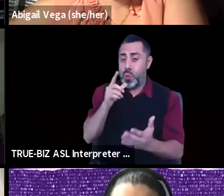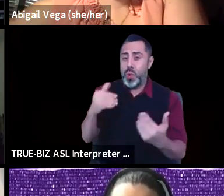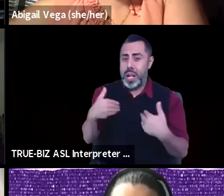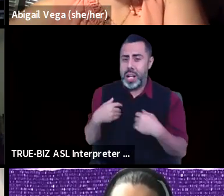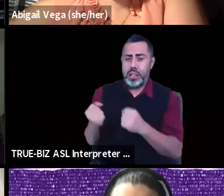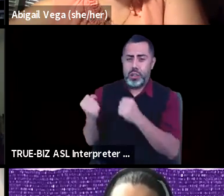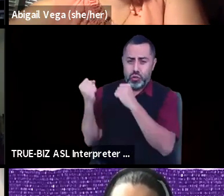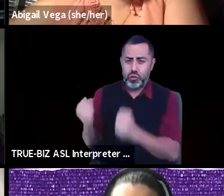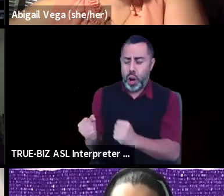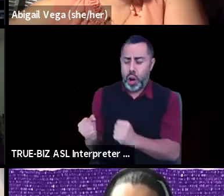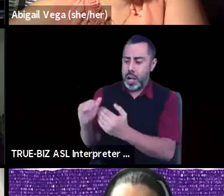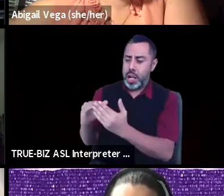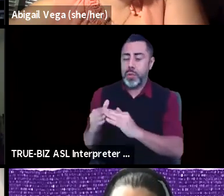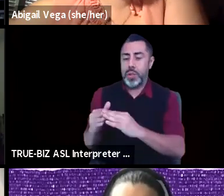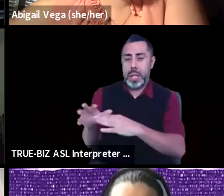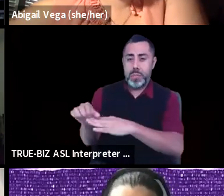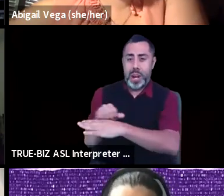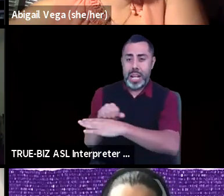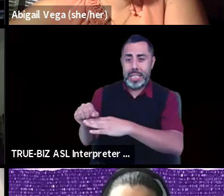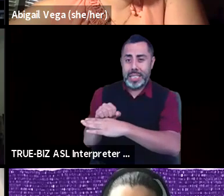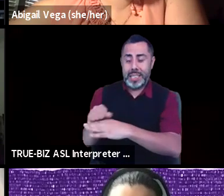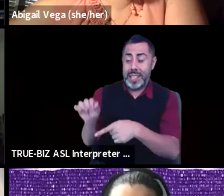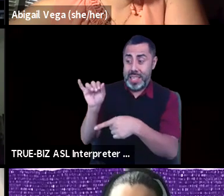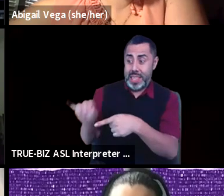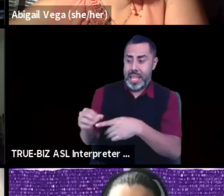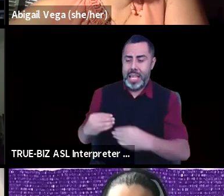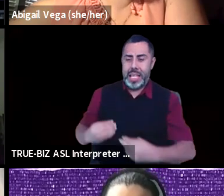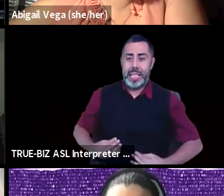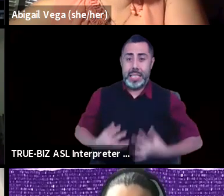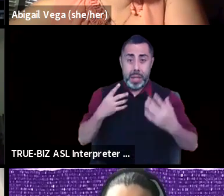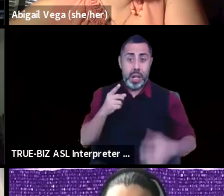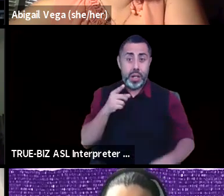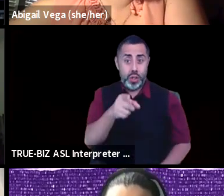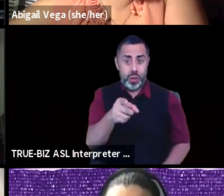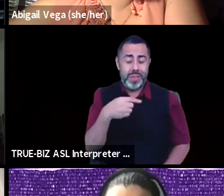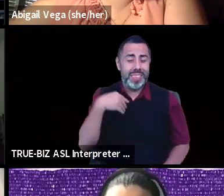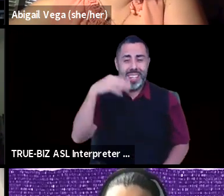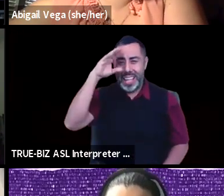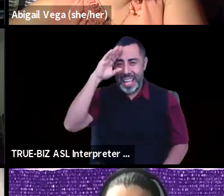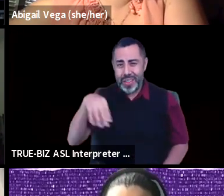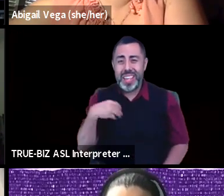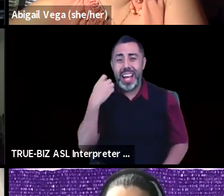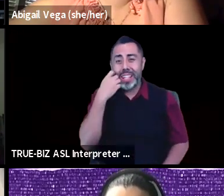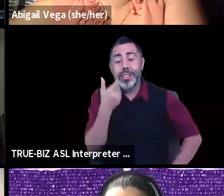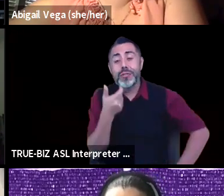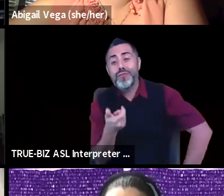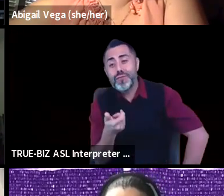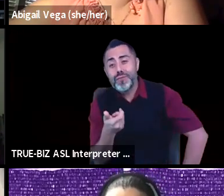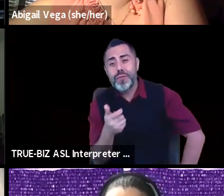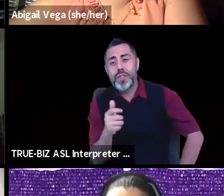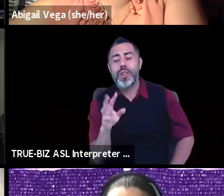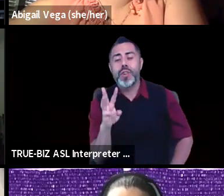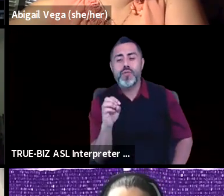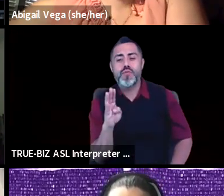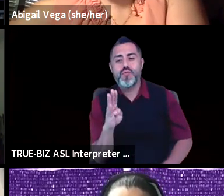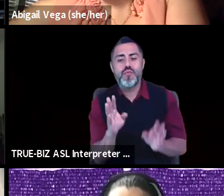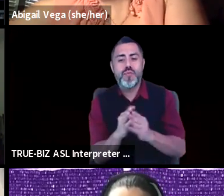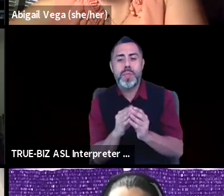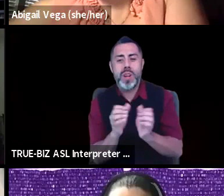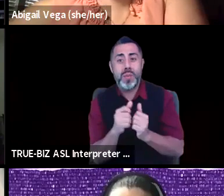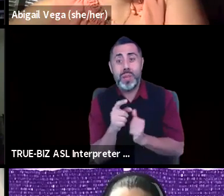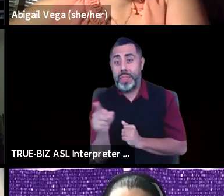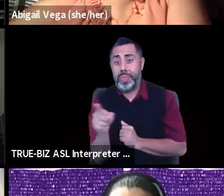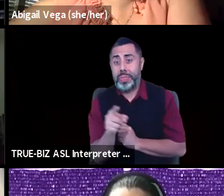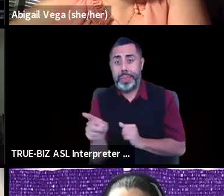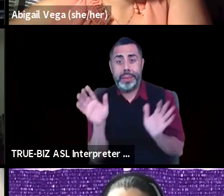that inspires you, right? I know I just got to sit on this webinar with, you know, these amazing folks.